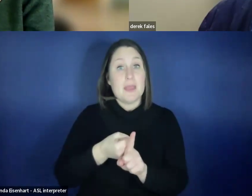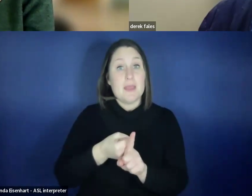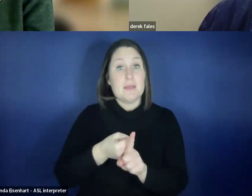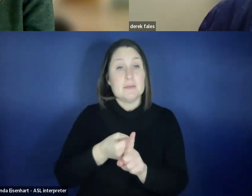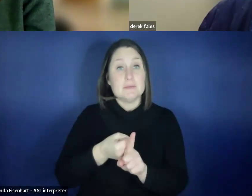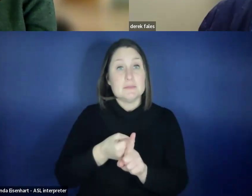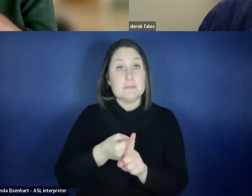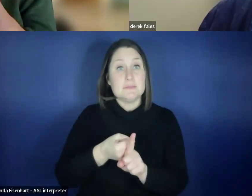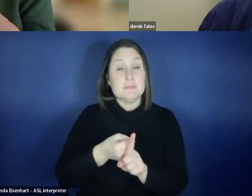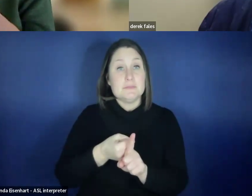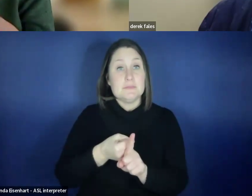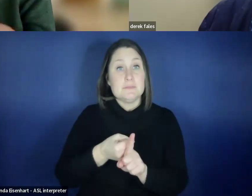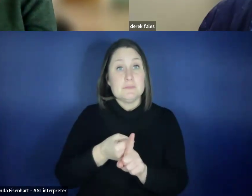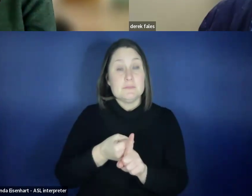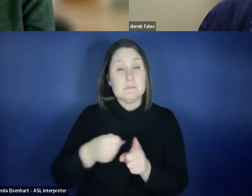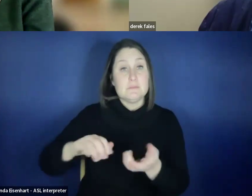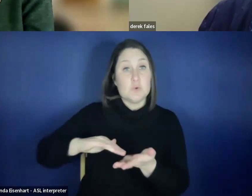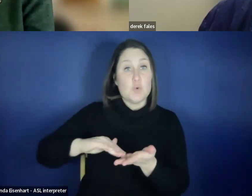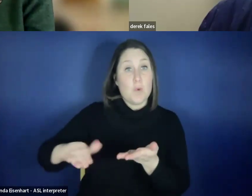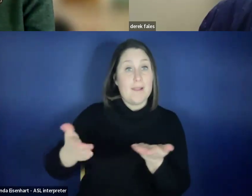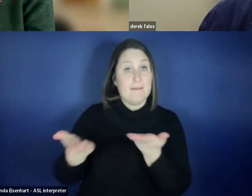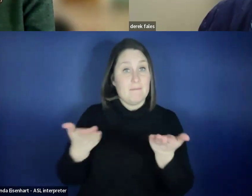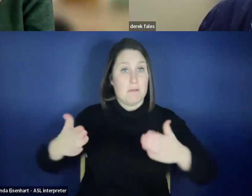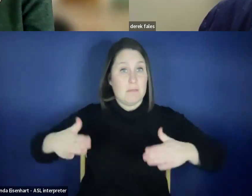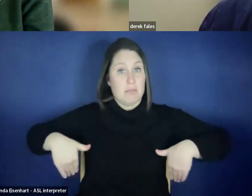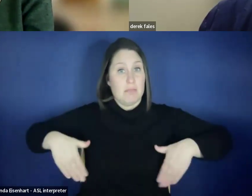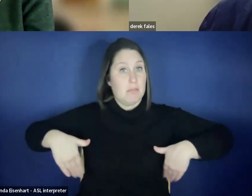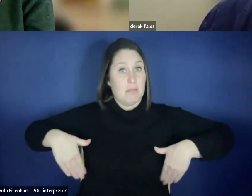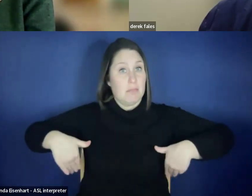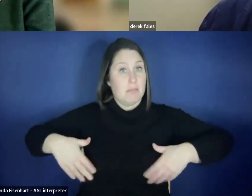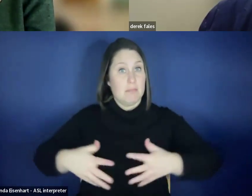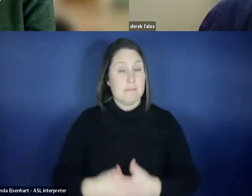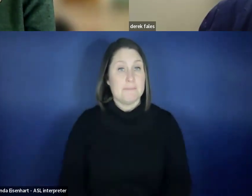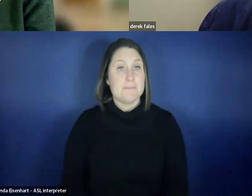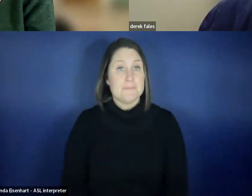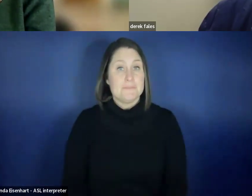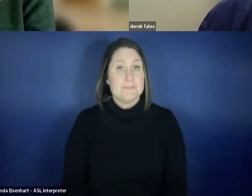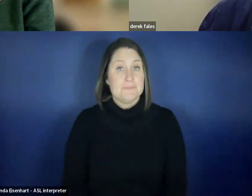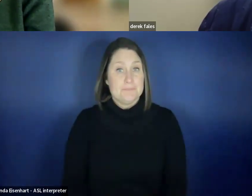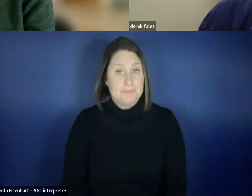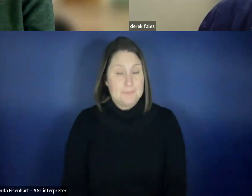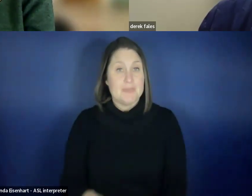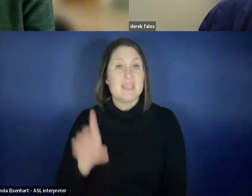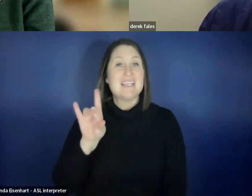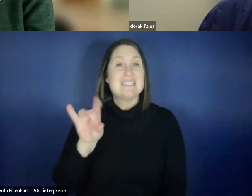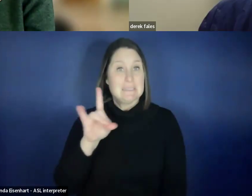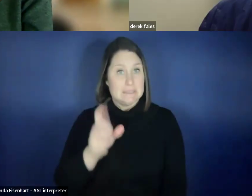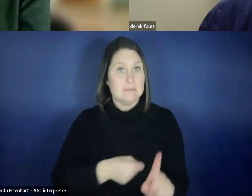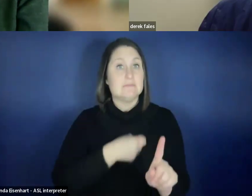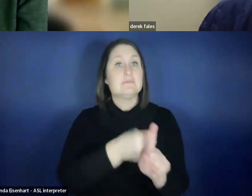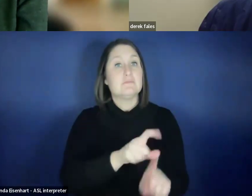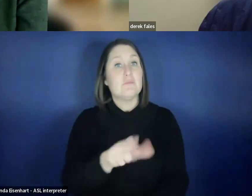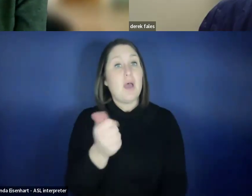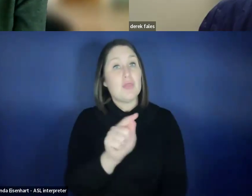directly, at least the waiver services that we're talking about here today. They have impacted in other ways, and they